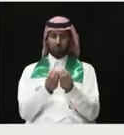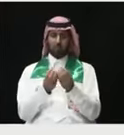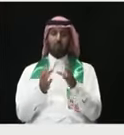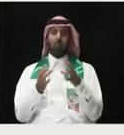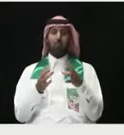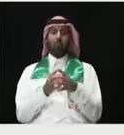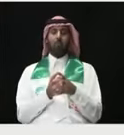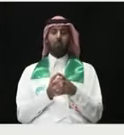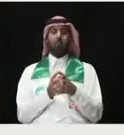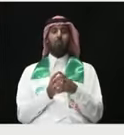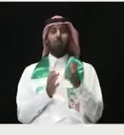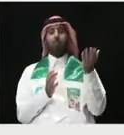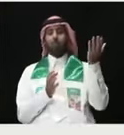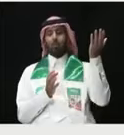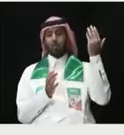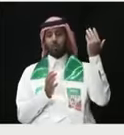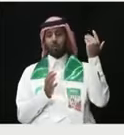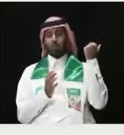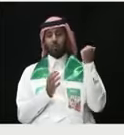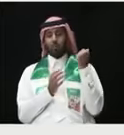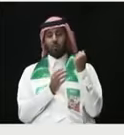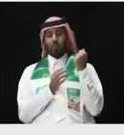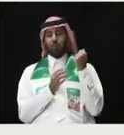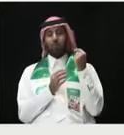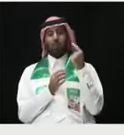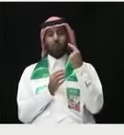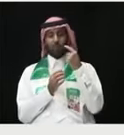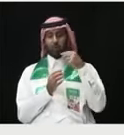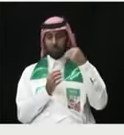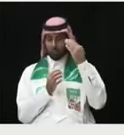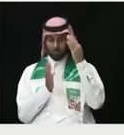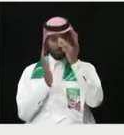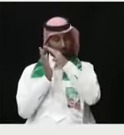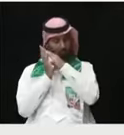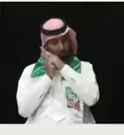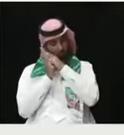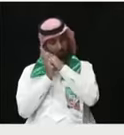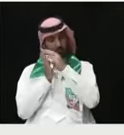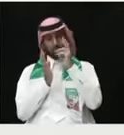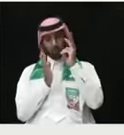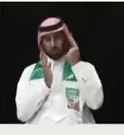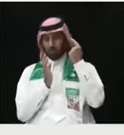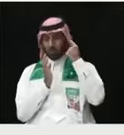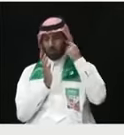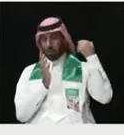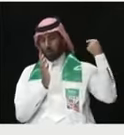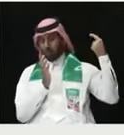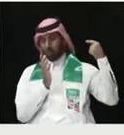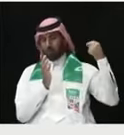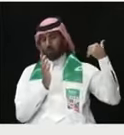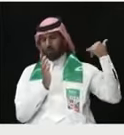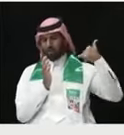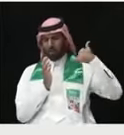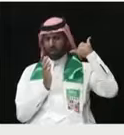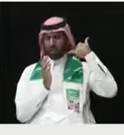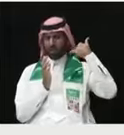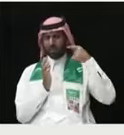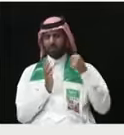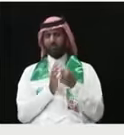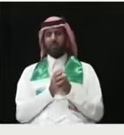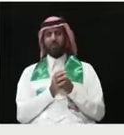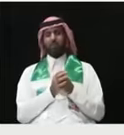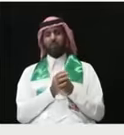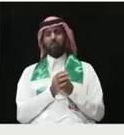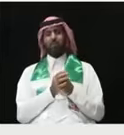like yesterday I was sleeping when the phone rang. Okay,